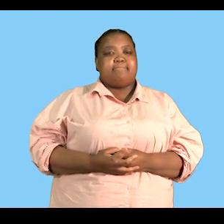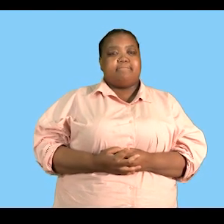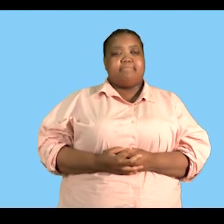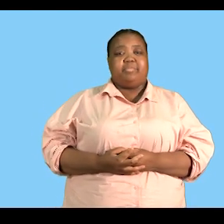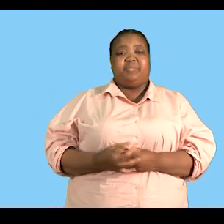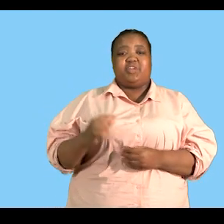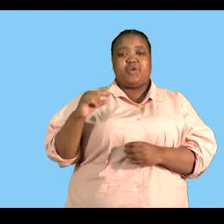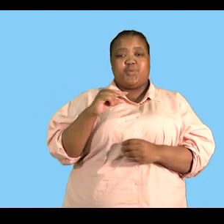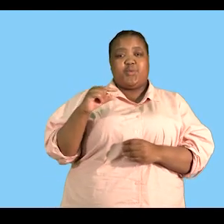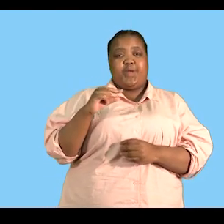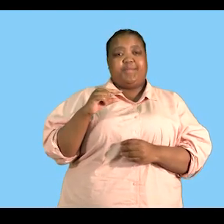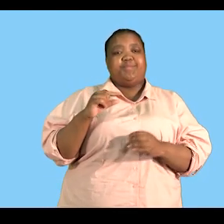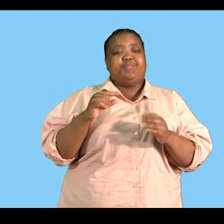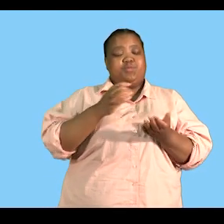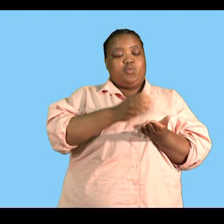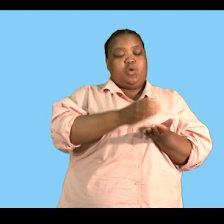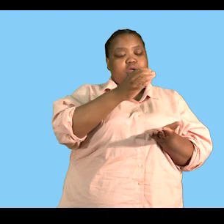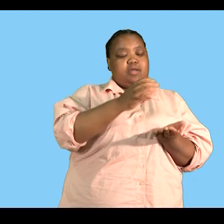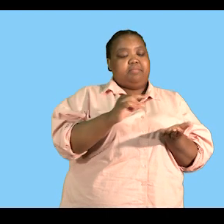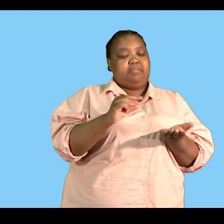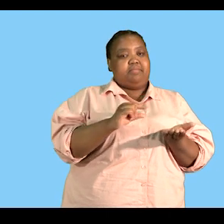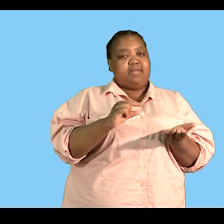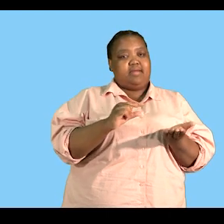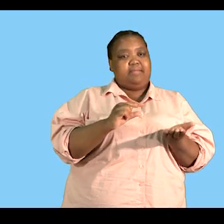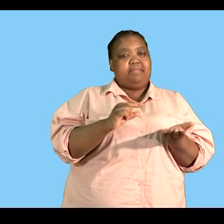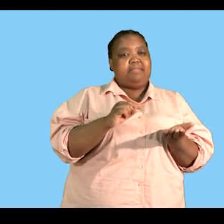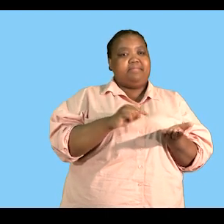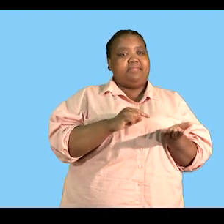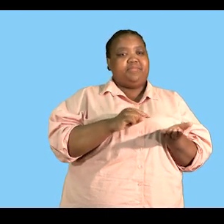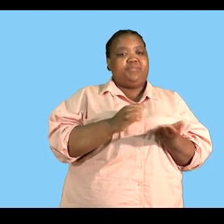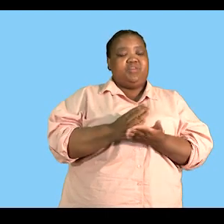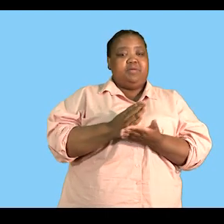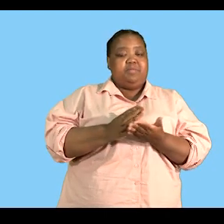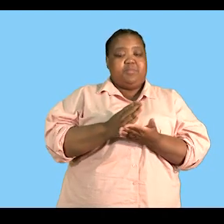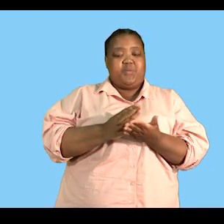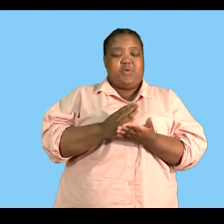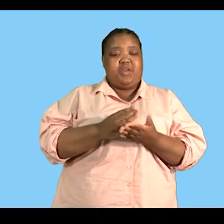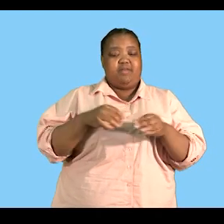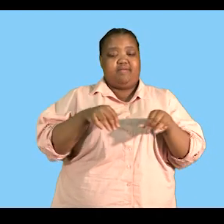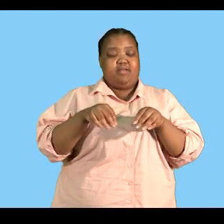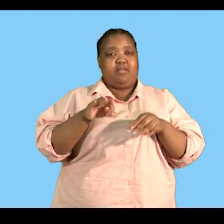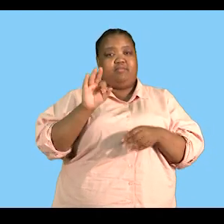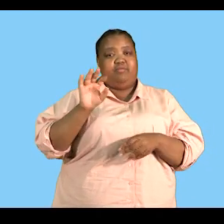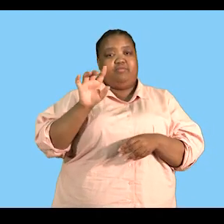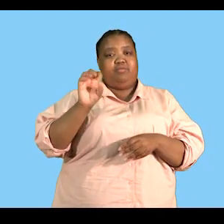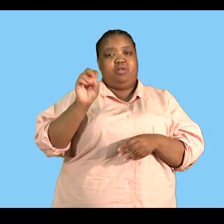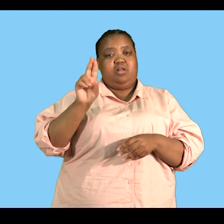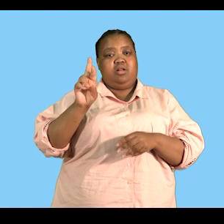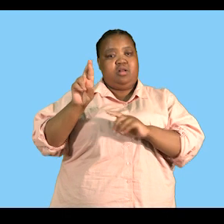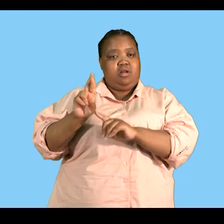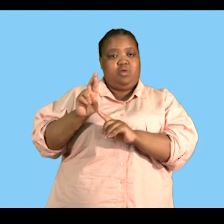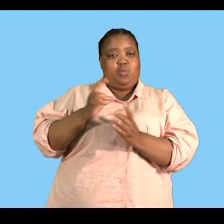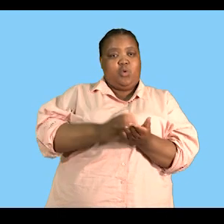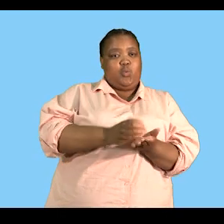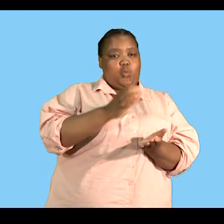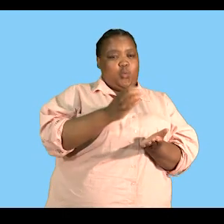Determine how many grams is 1 cup of bread flour. So